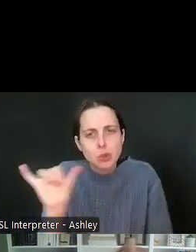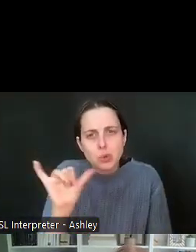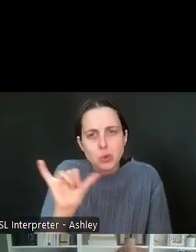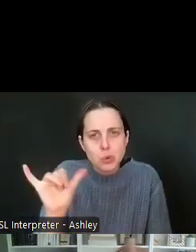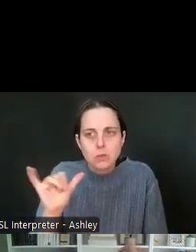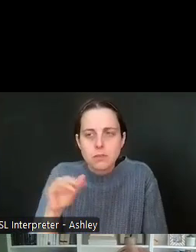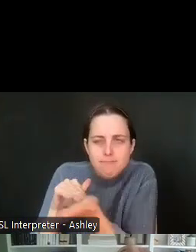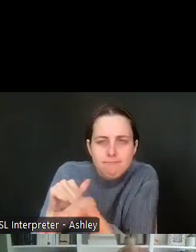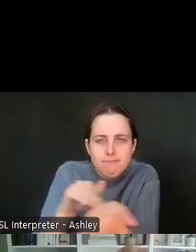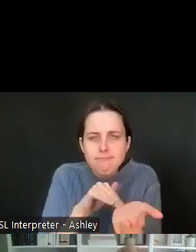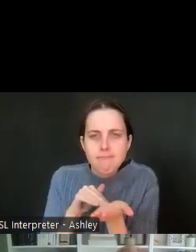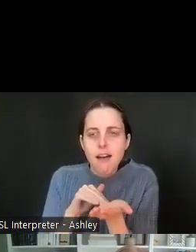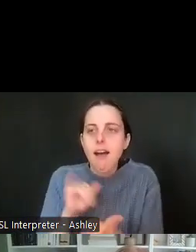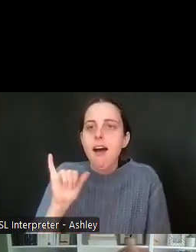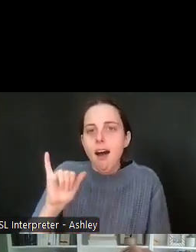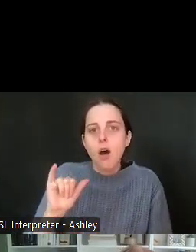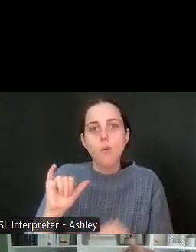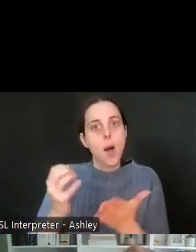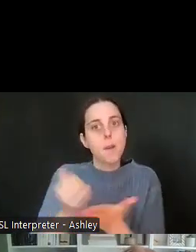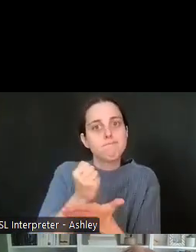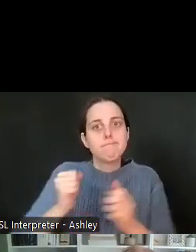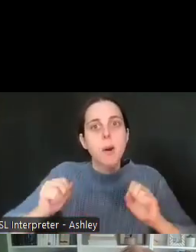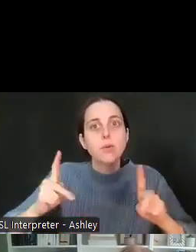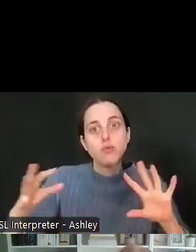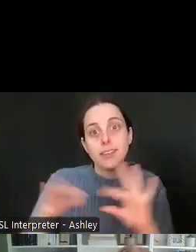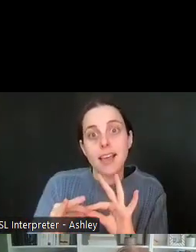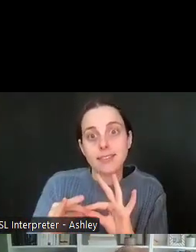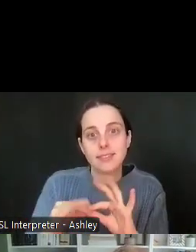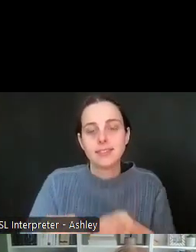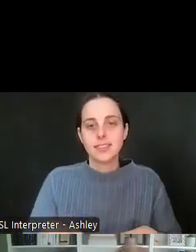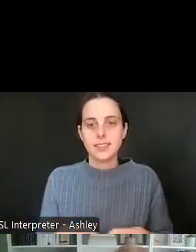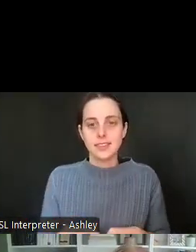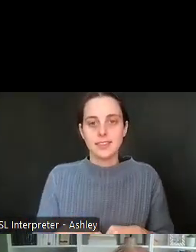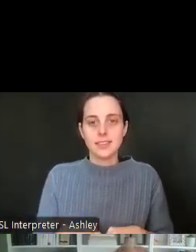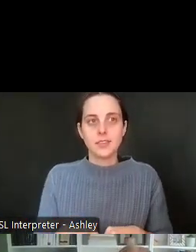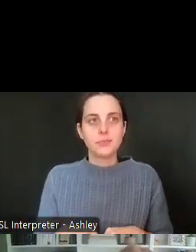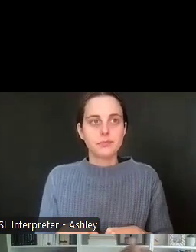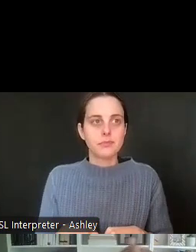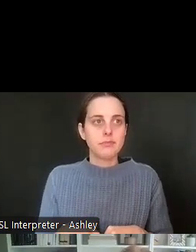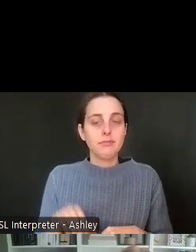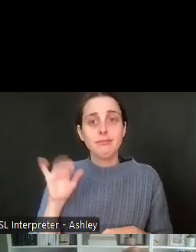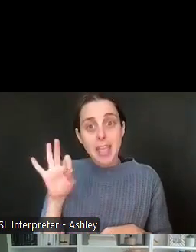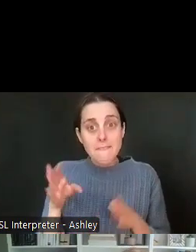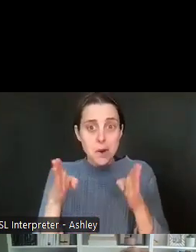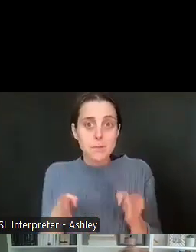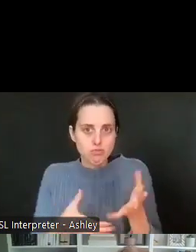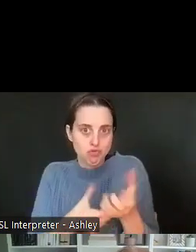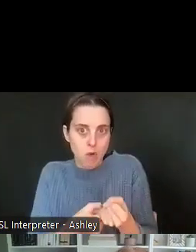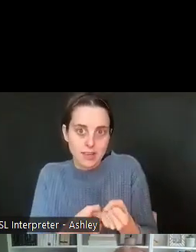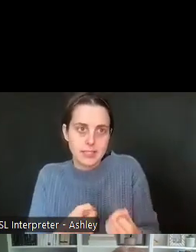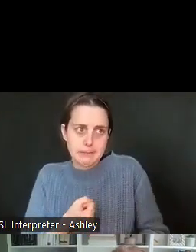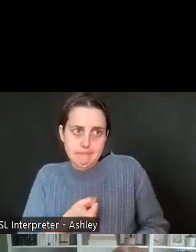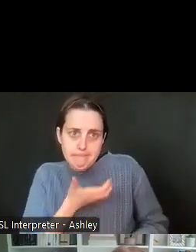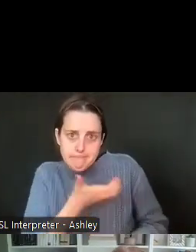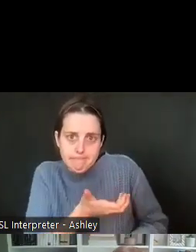those opportunities for connection. To the person who trusted us enough to tell us that you were grieving,